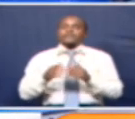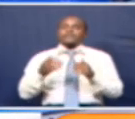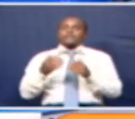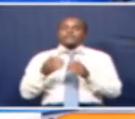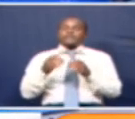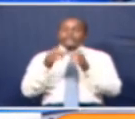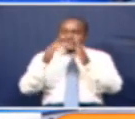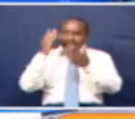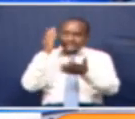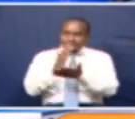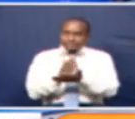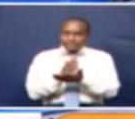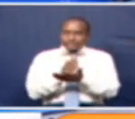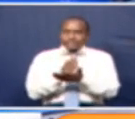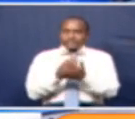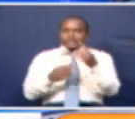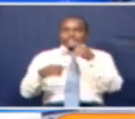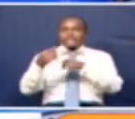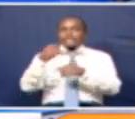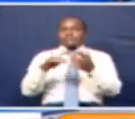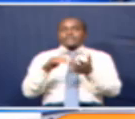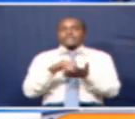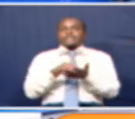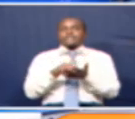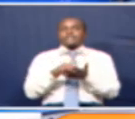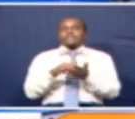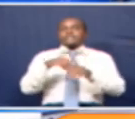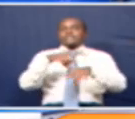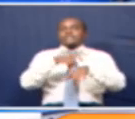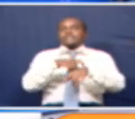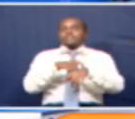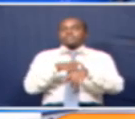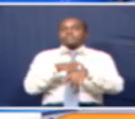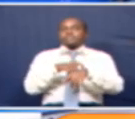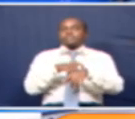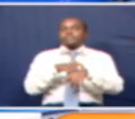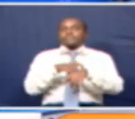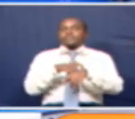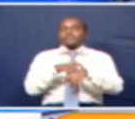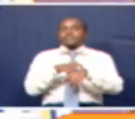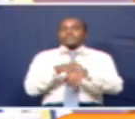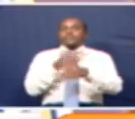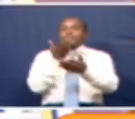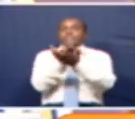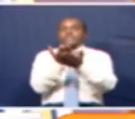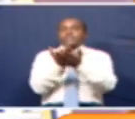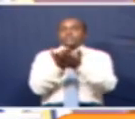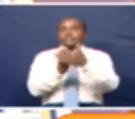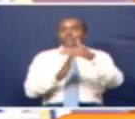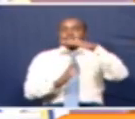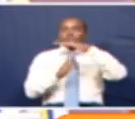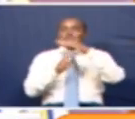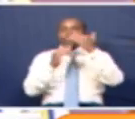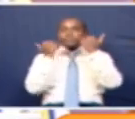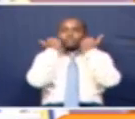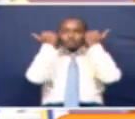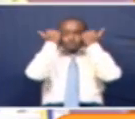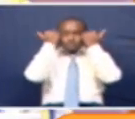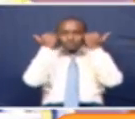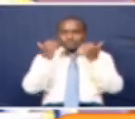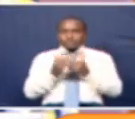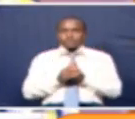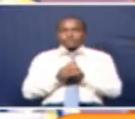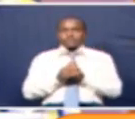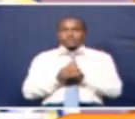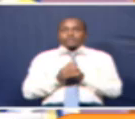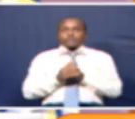In many elections, legitimacy comes again when you petition the Supreme Court. All the questions that the Supreme Court was